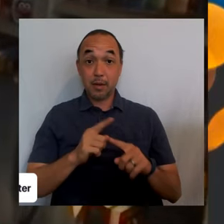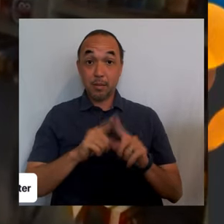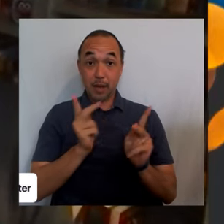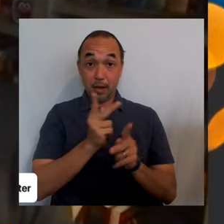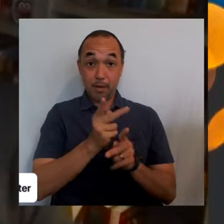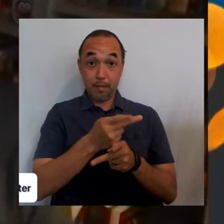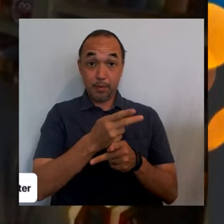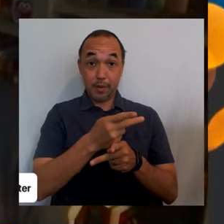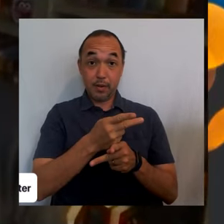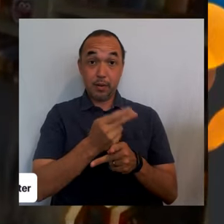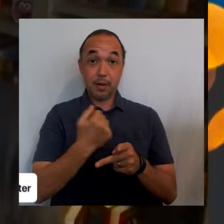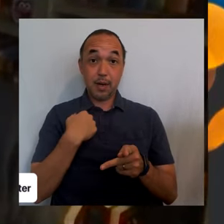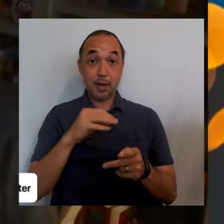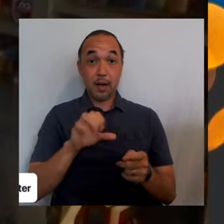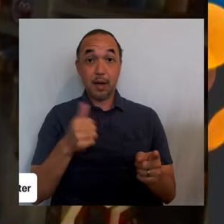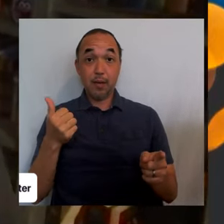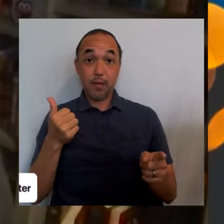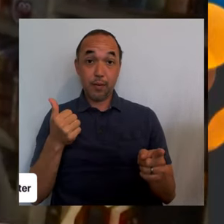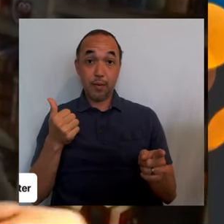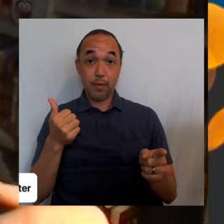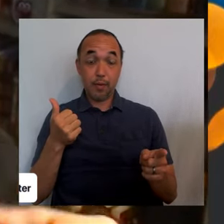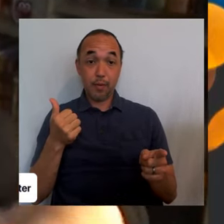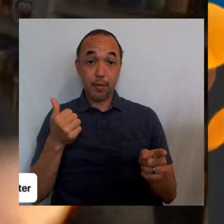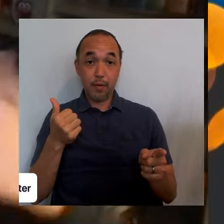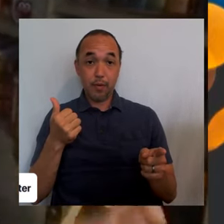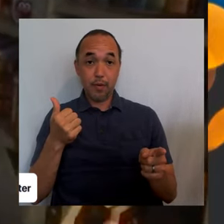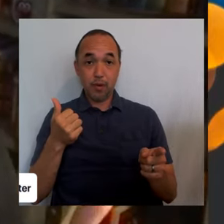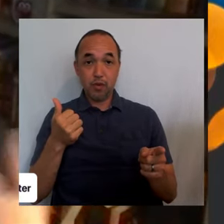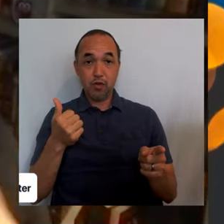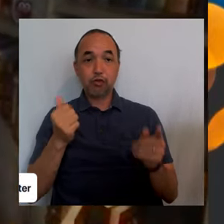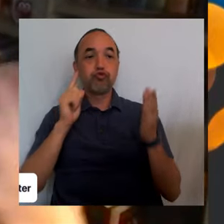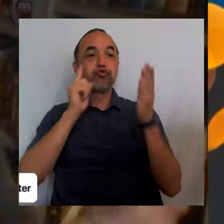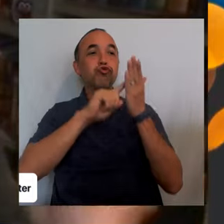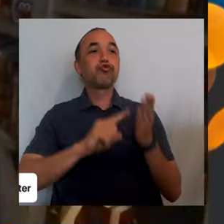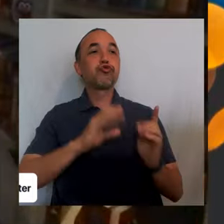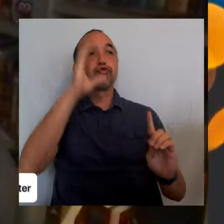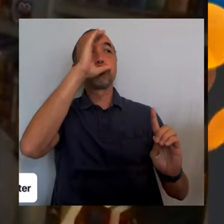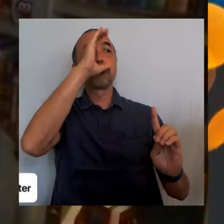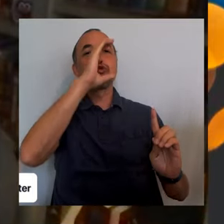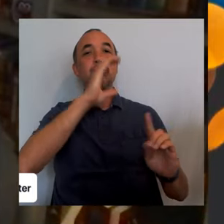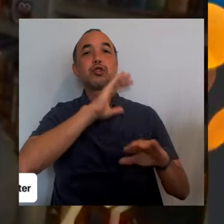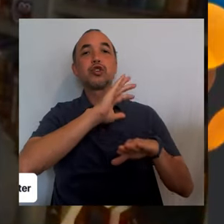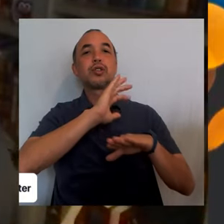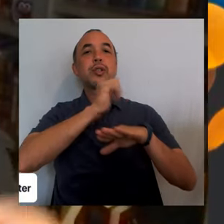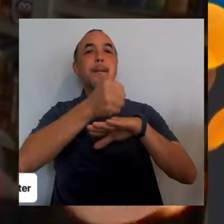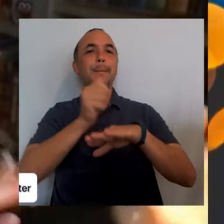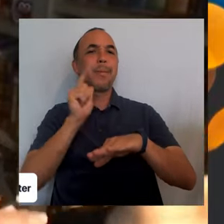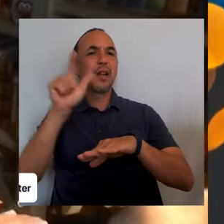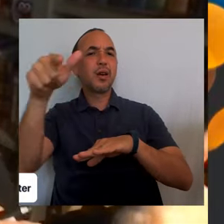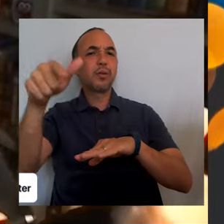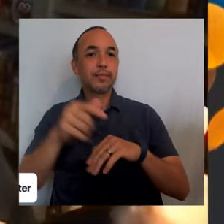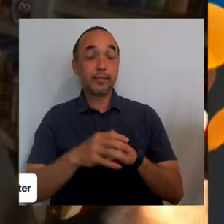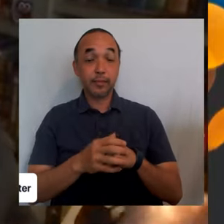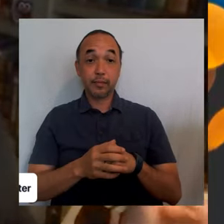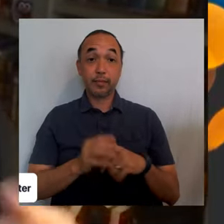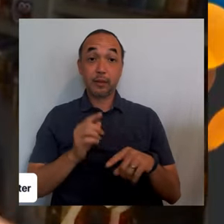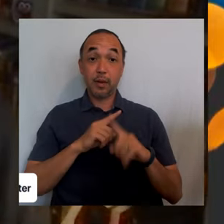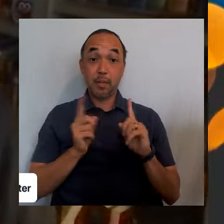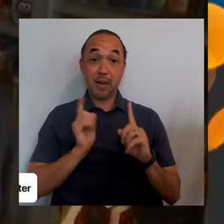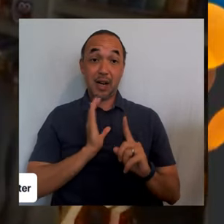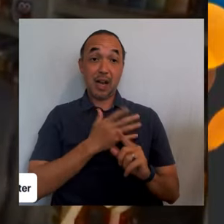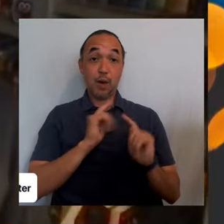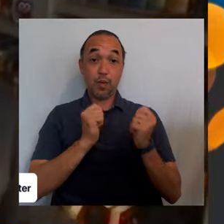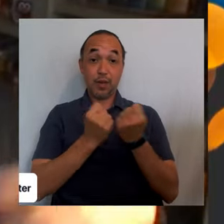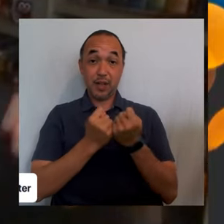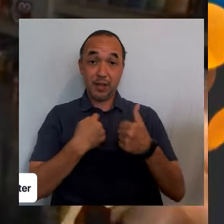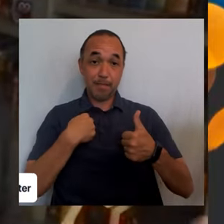had another investigation set up just a few days later. But as a team,